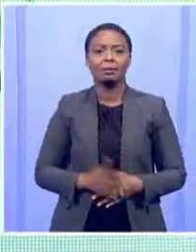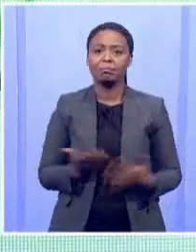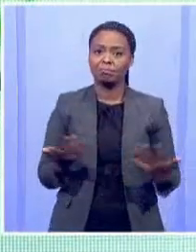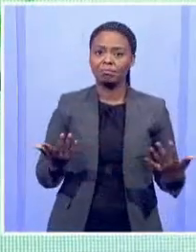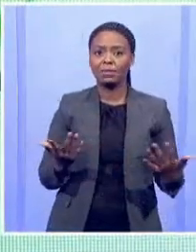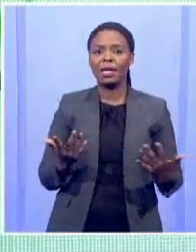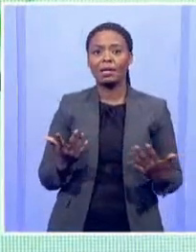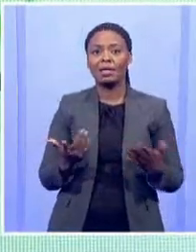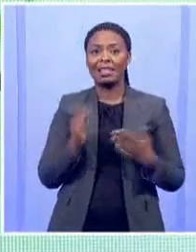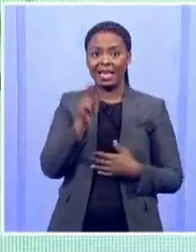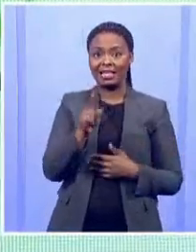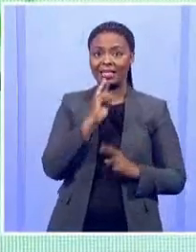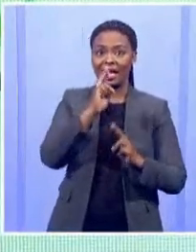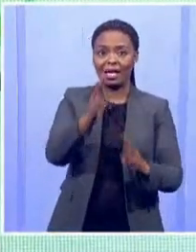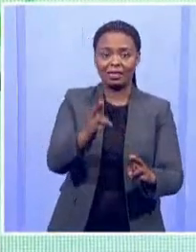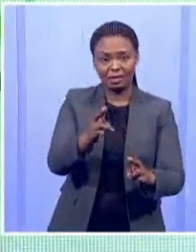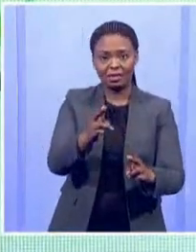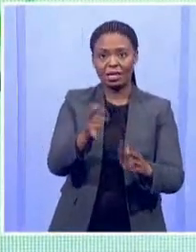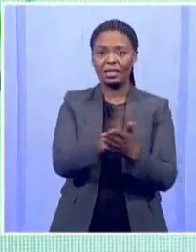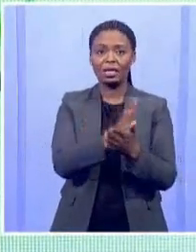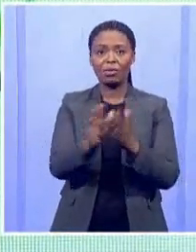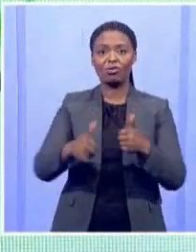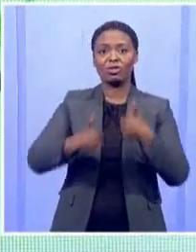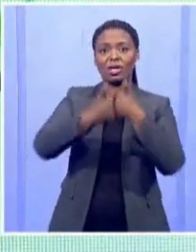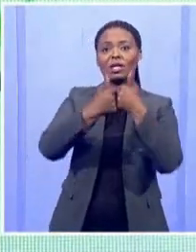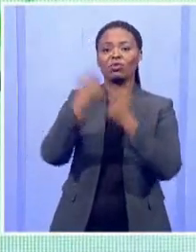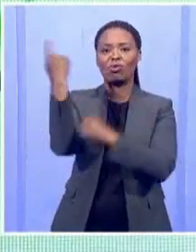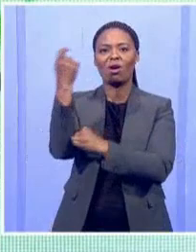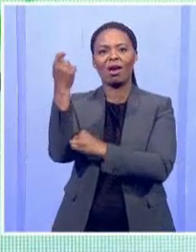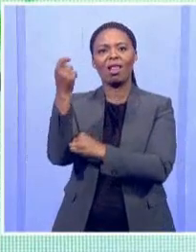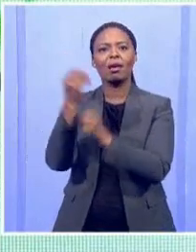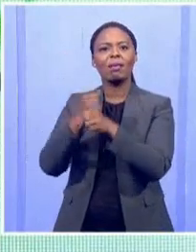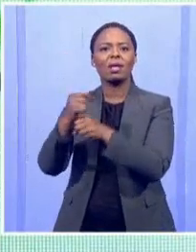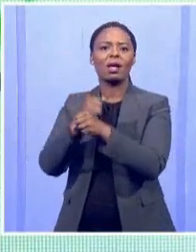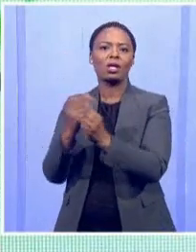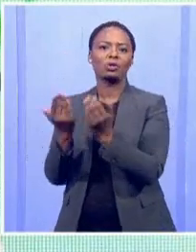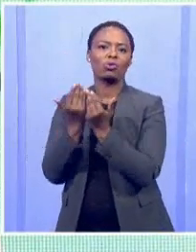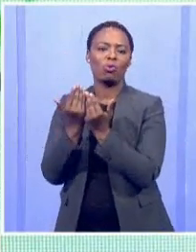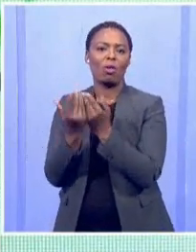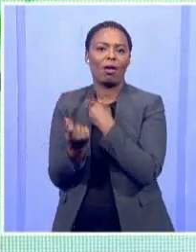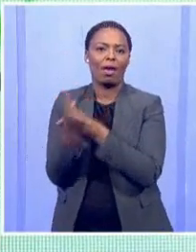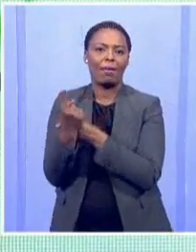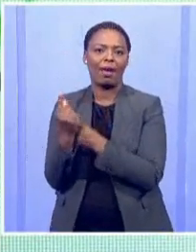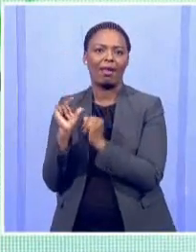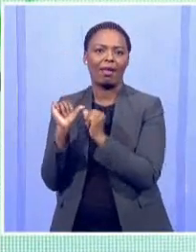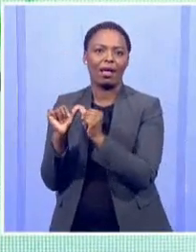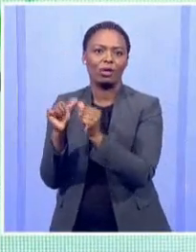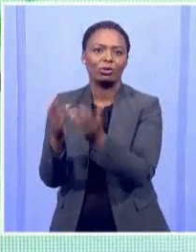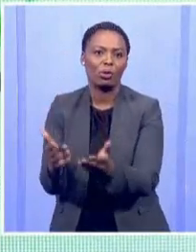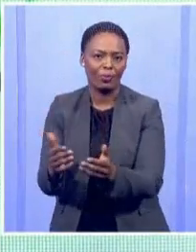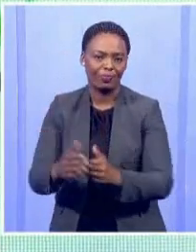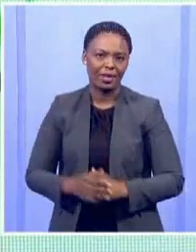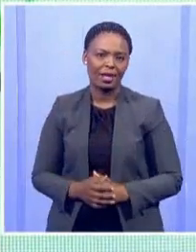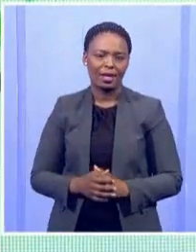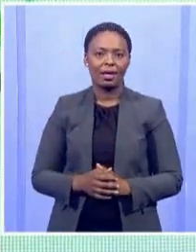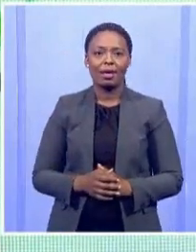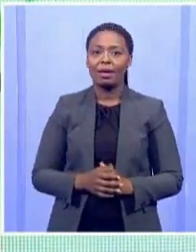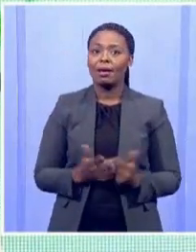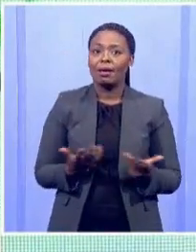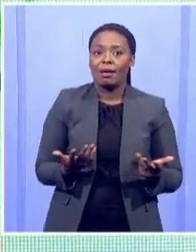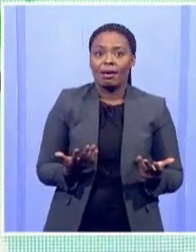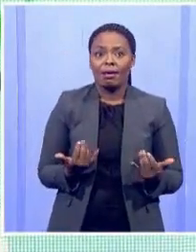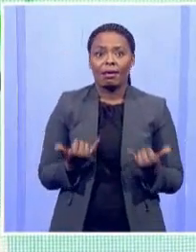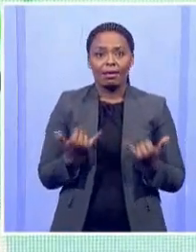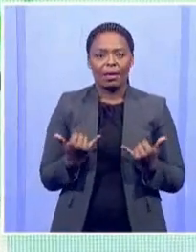of the challenges which our rural medical schools are facing? And not only, I believe, in terms